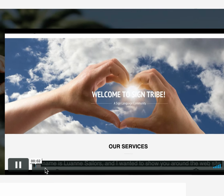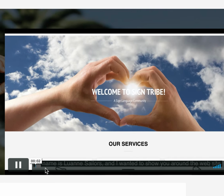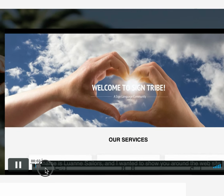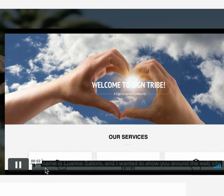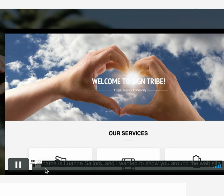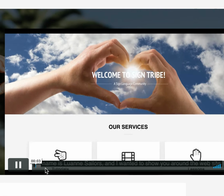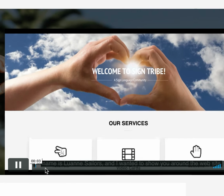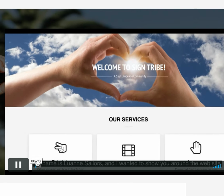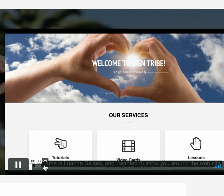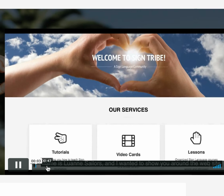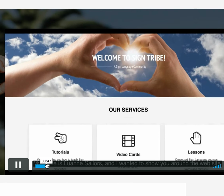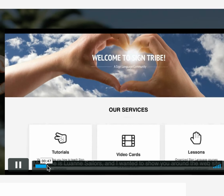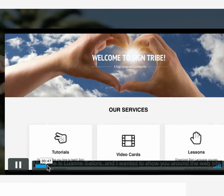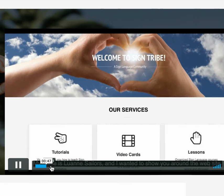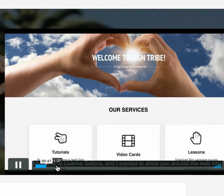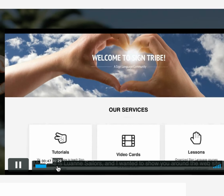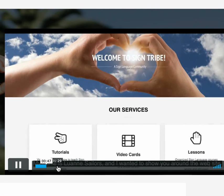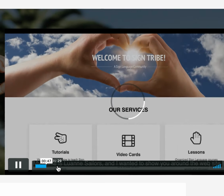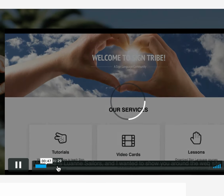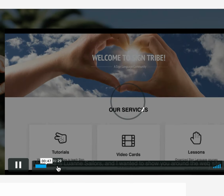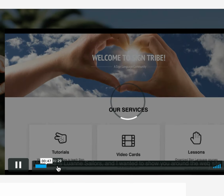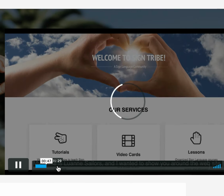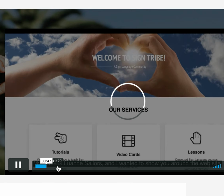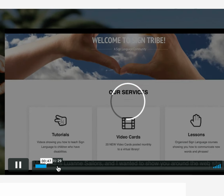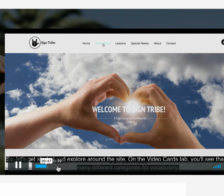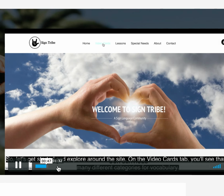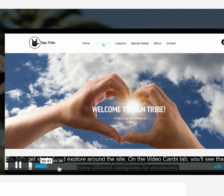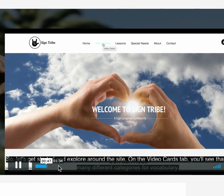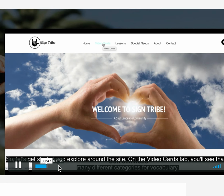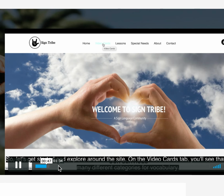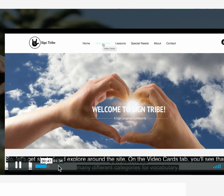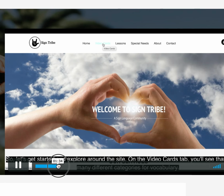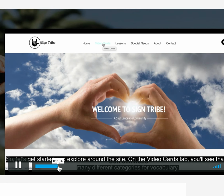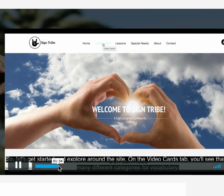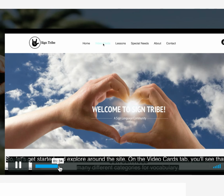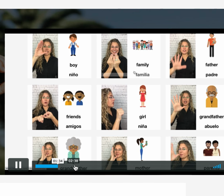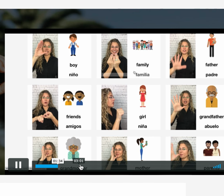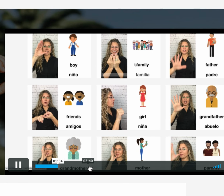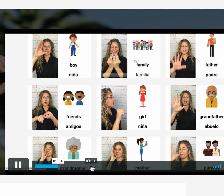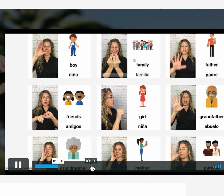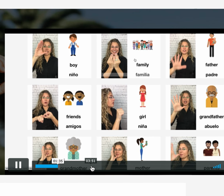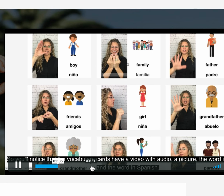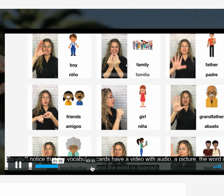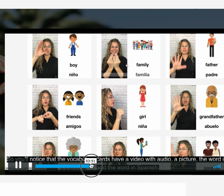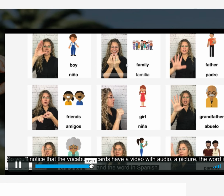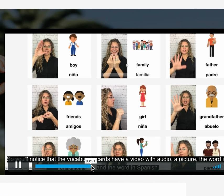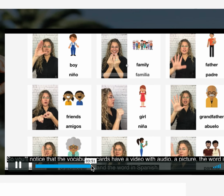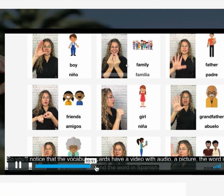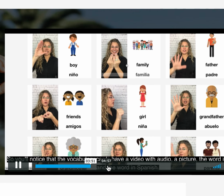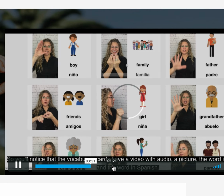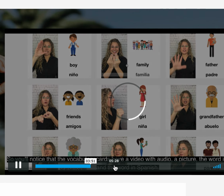the also website. A tour of the website in its entirety. So notice that